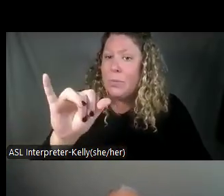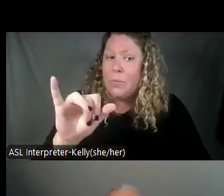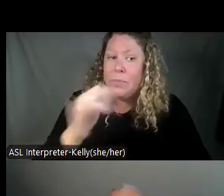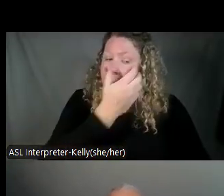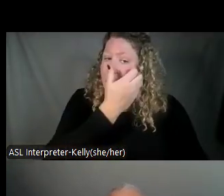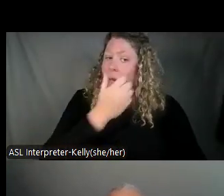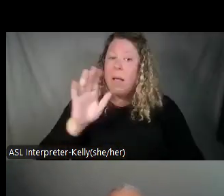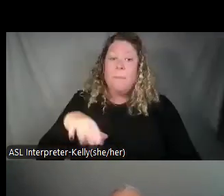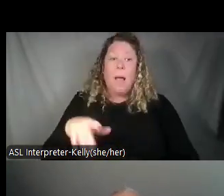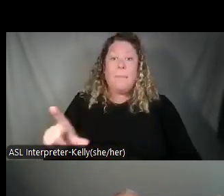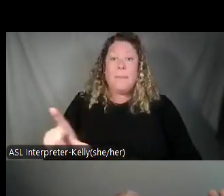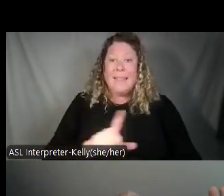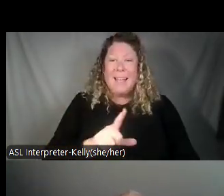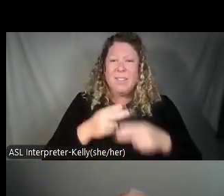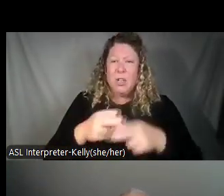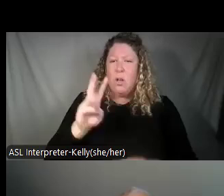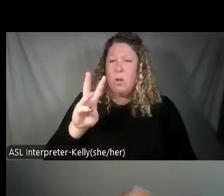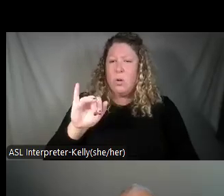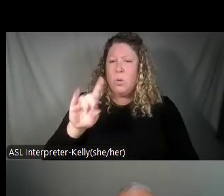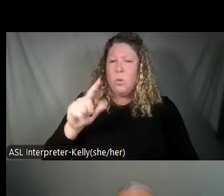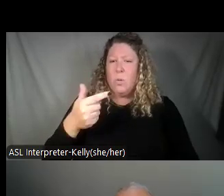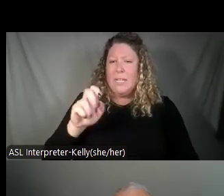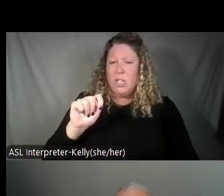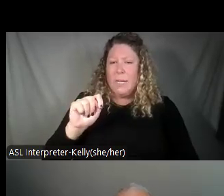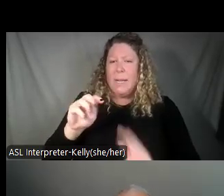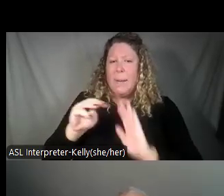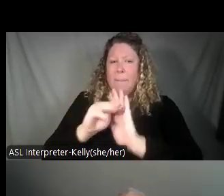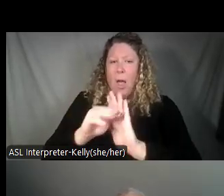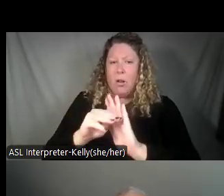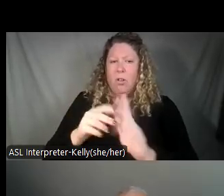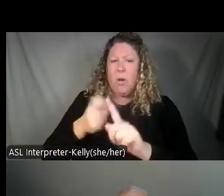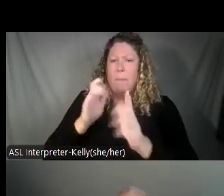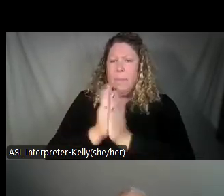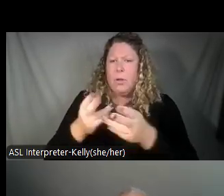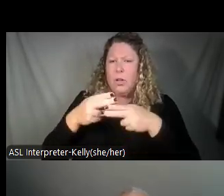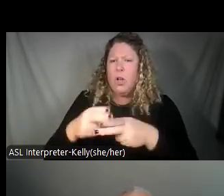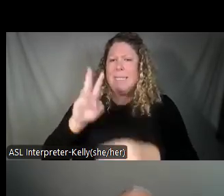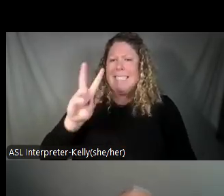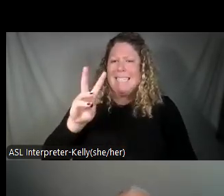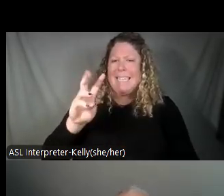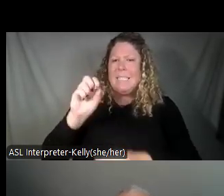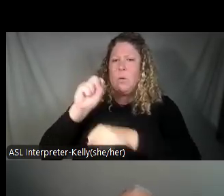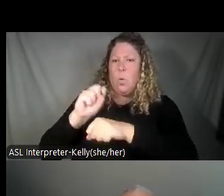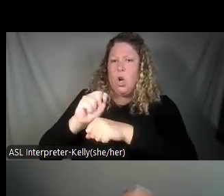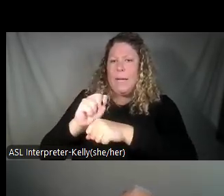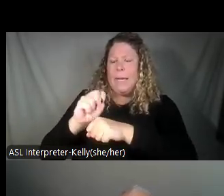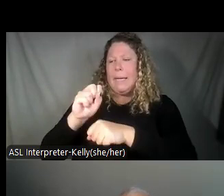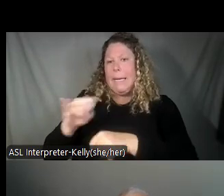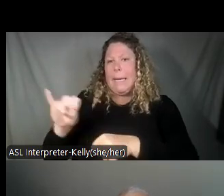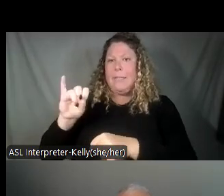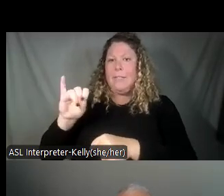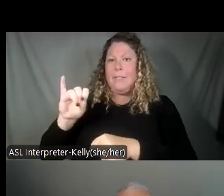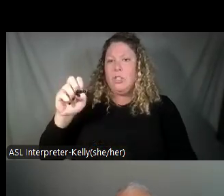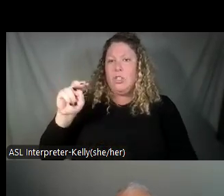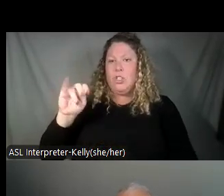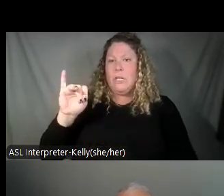the widget model from 6 Working Geniuses that propose that you really need to have these